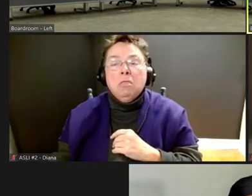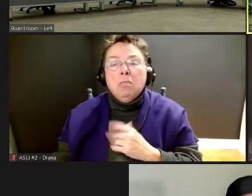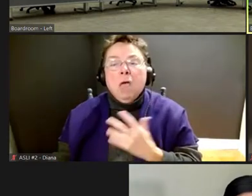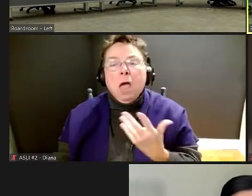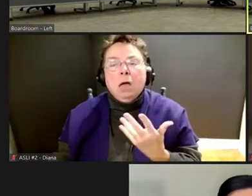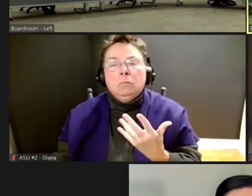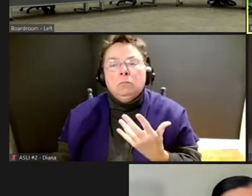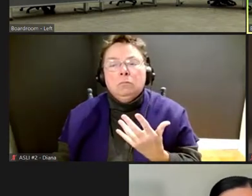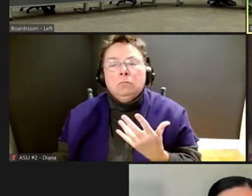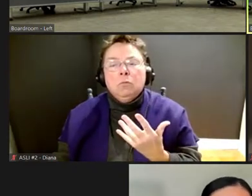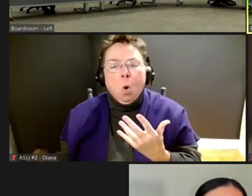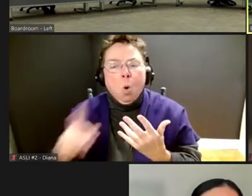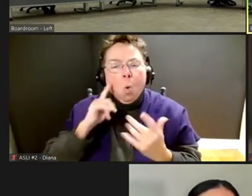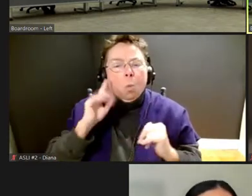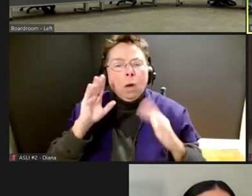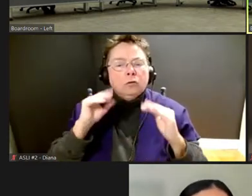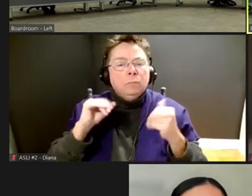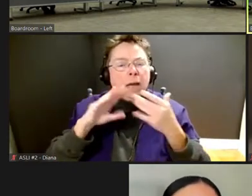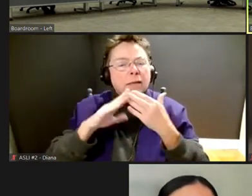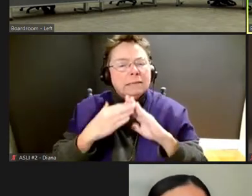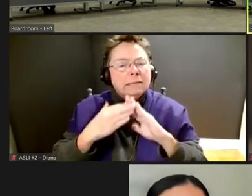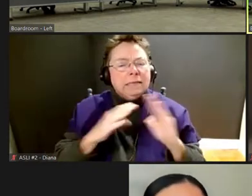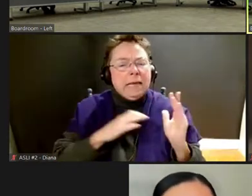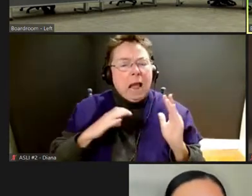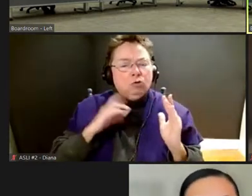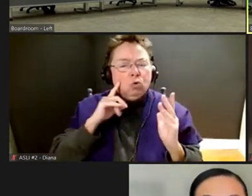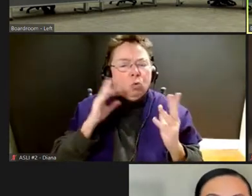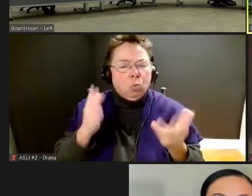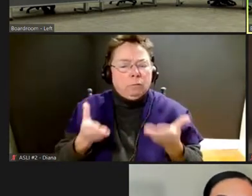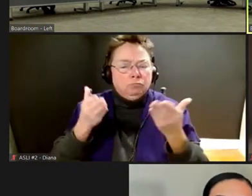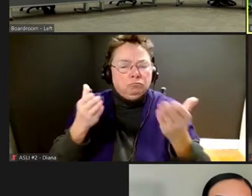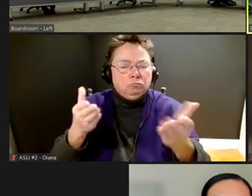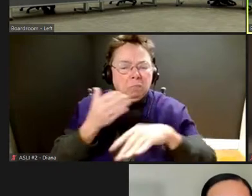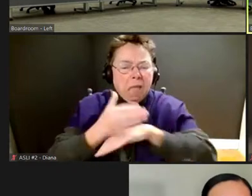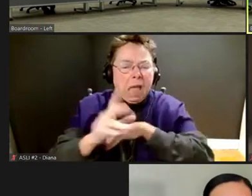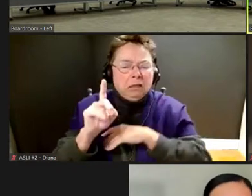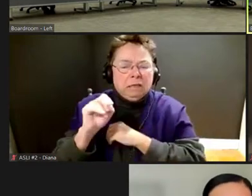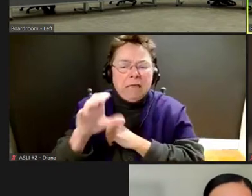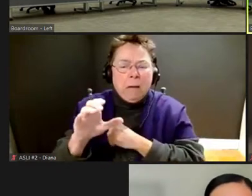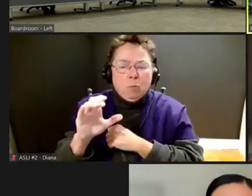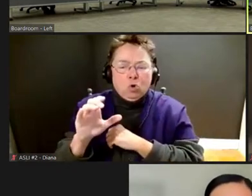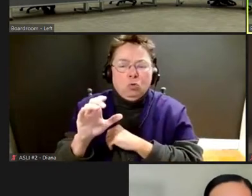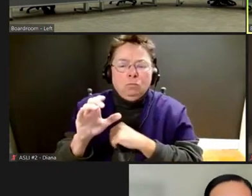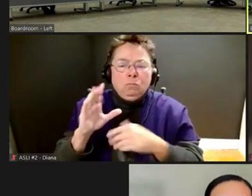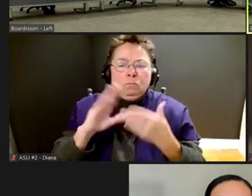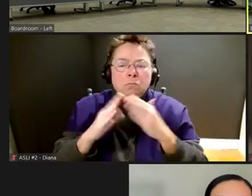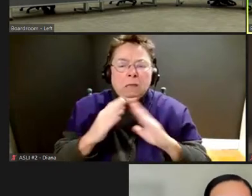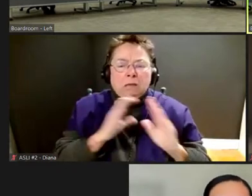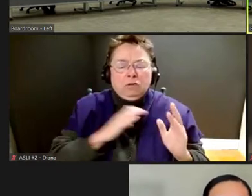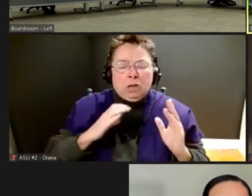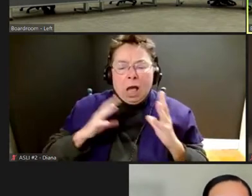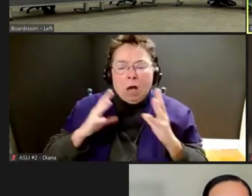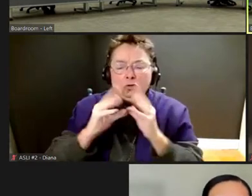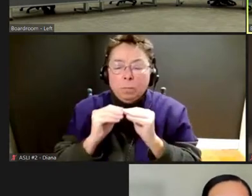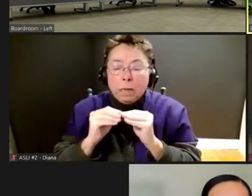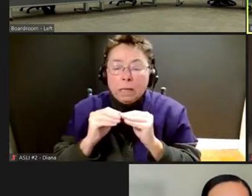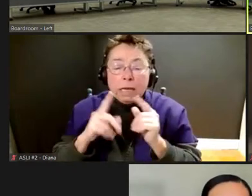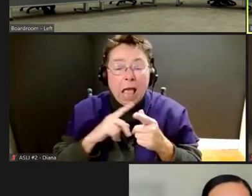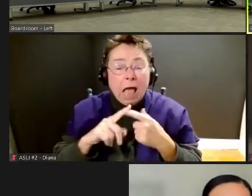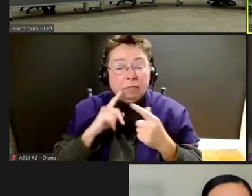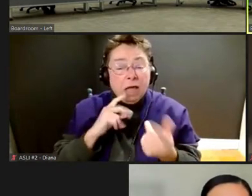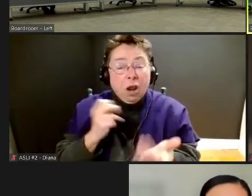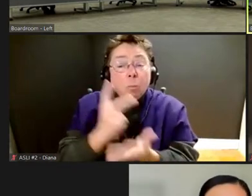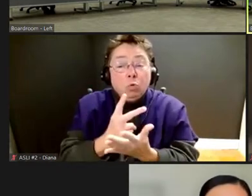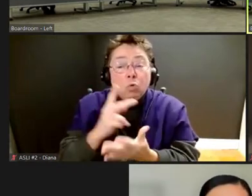to take up that ordinance for consideration at their December city council meeting. And if it is approved at